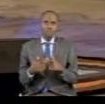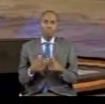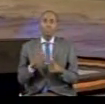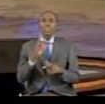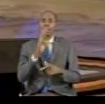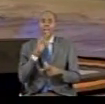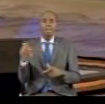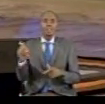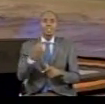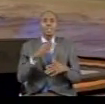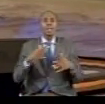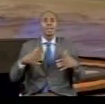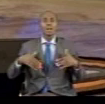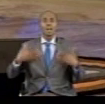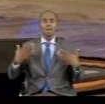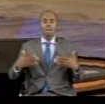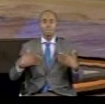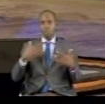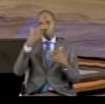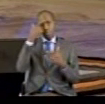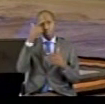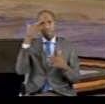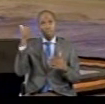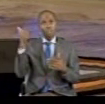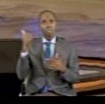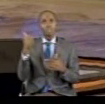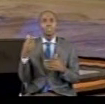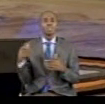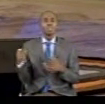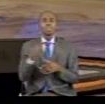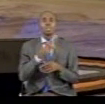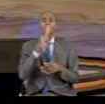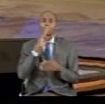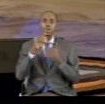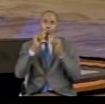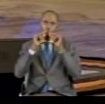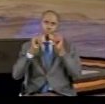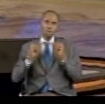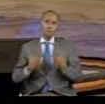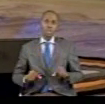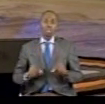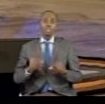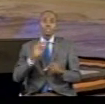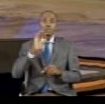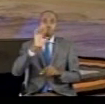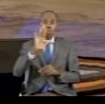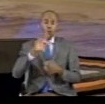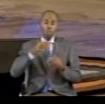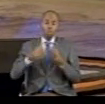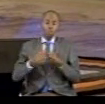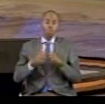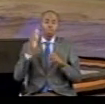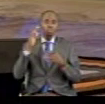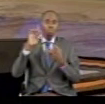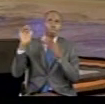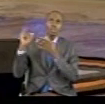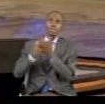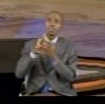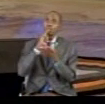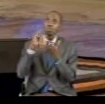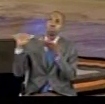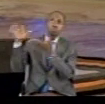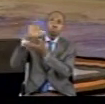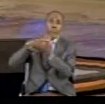glad because they be quiet. That tempest will be calmed in your life. So